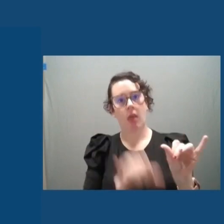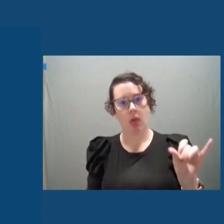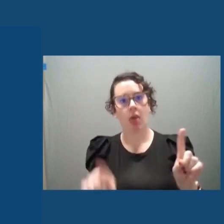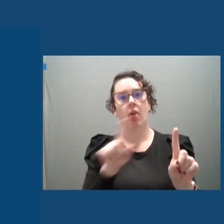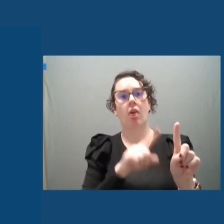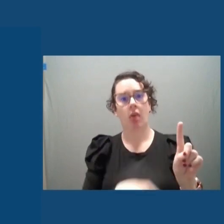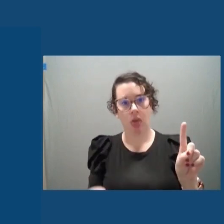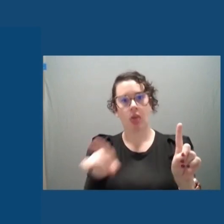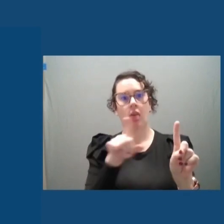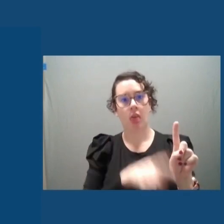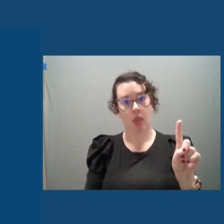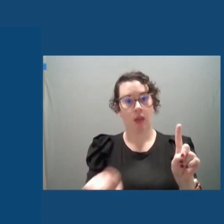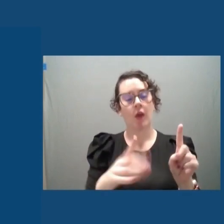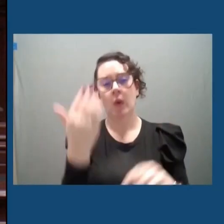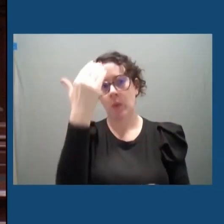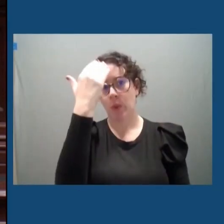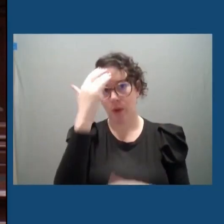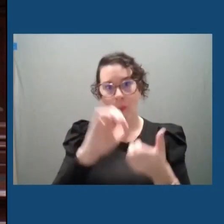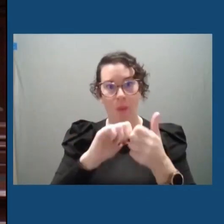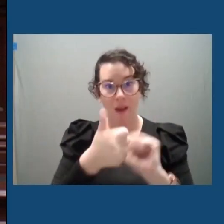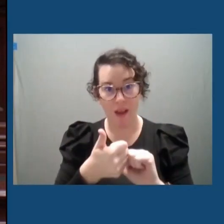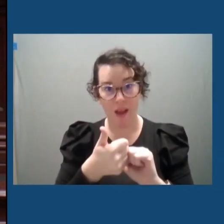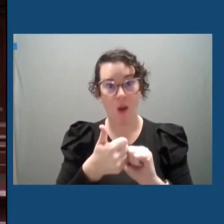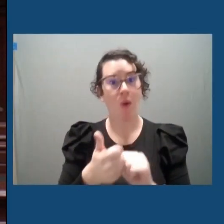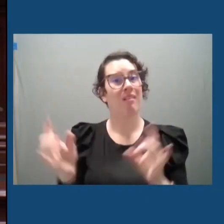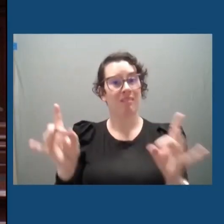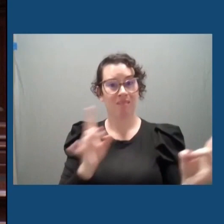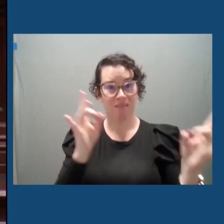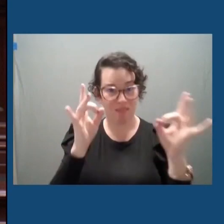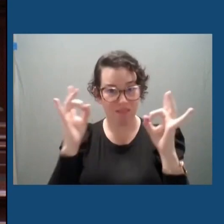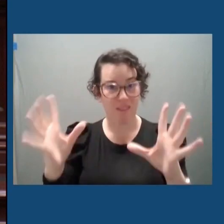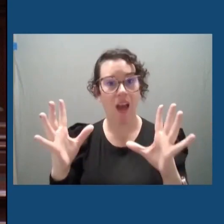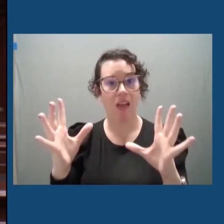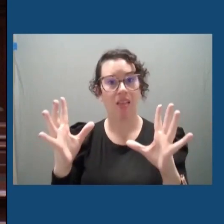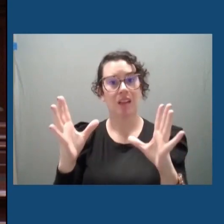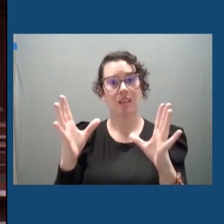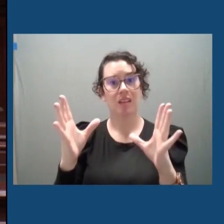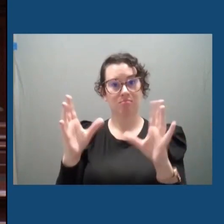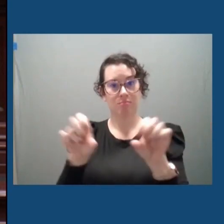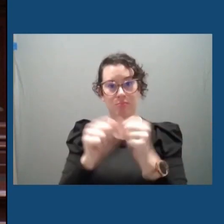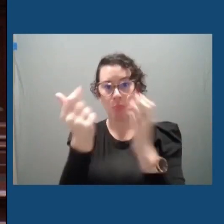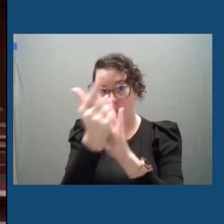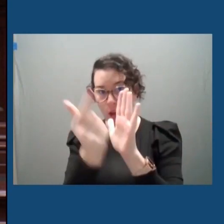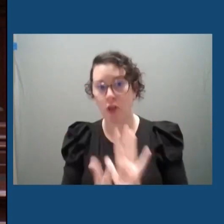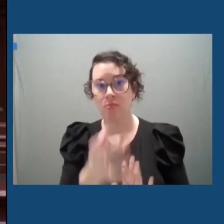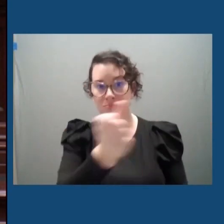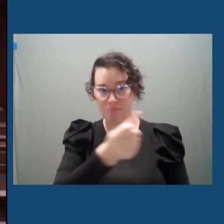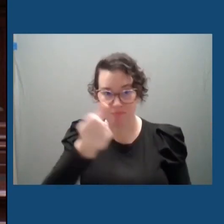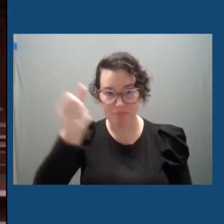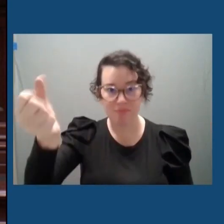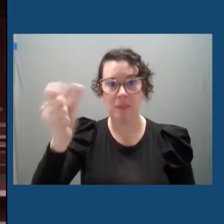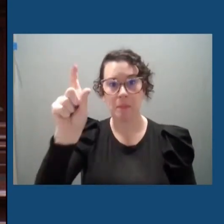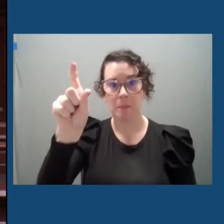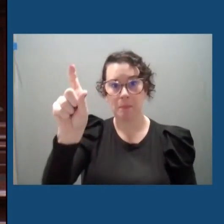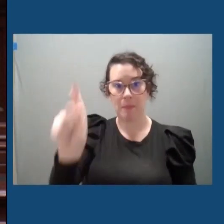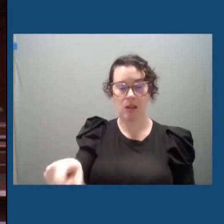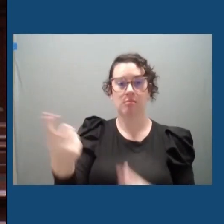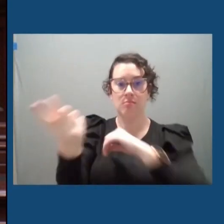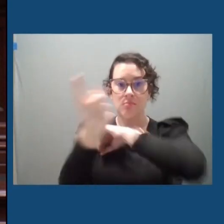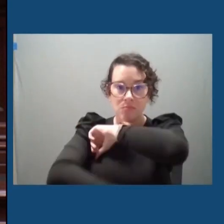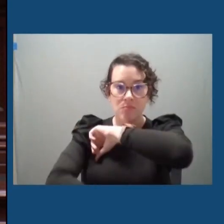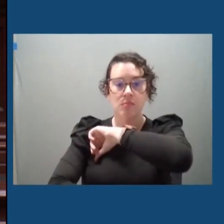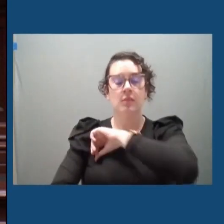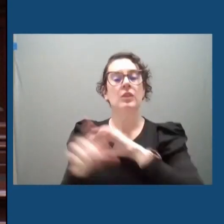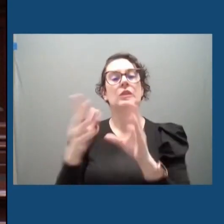the best way to protect survivors. Take the story of Elizabeth Beechert, who's here with us